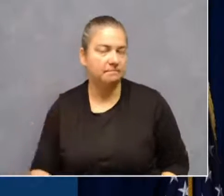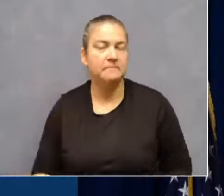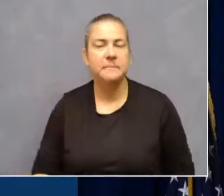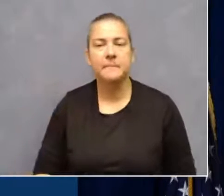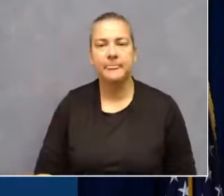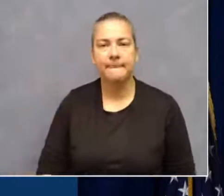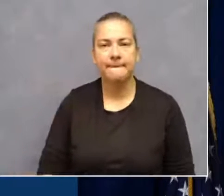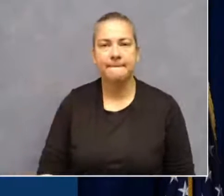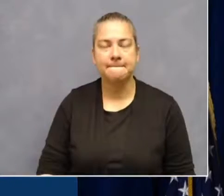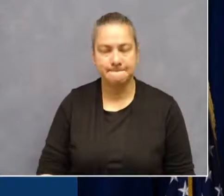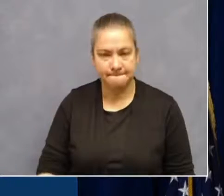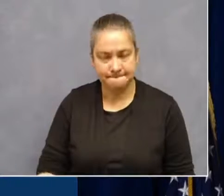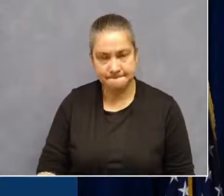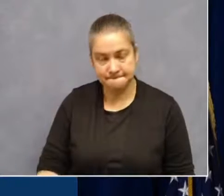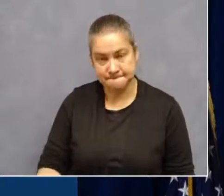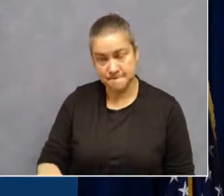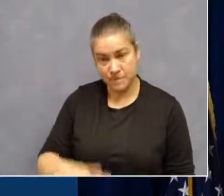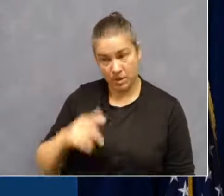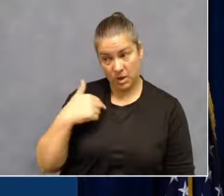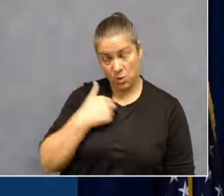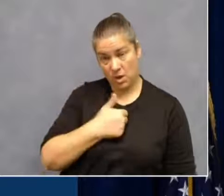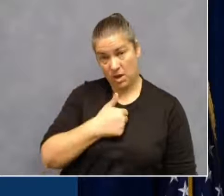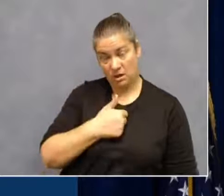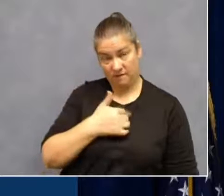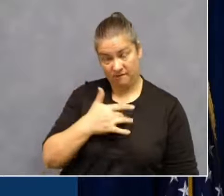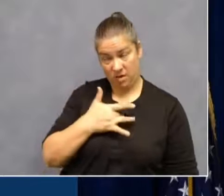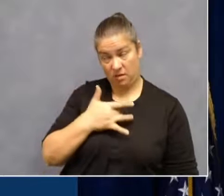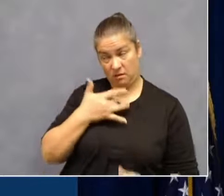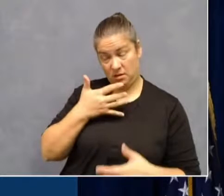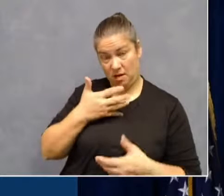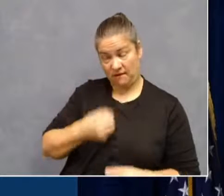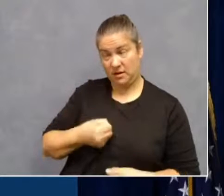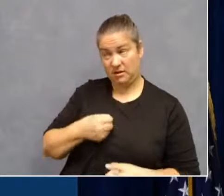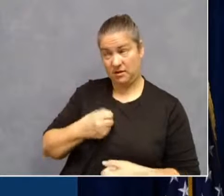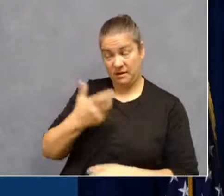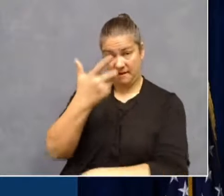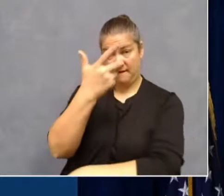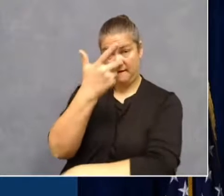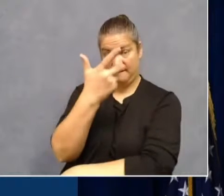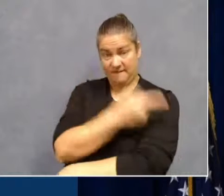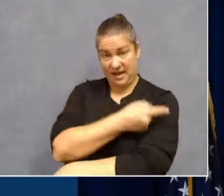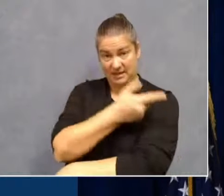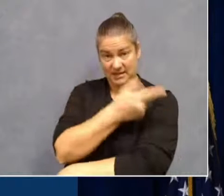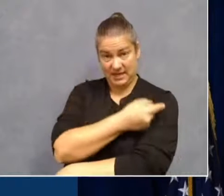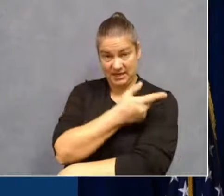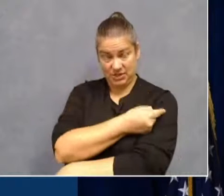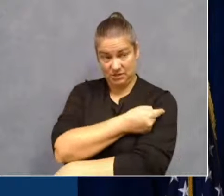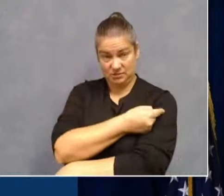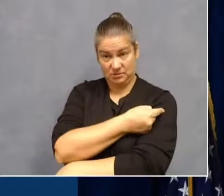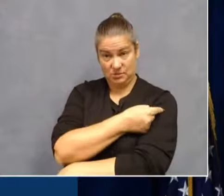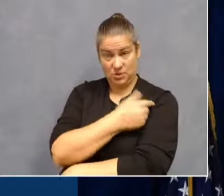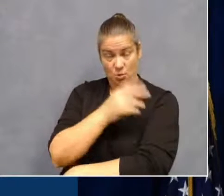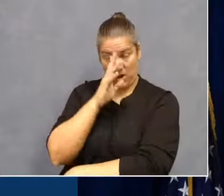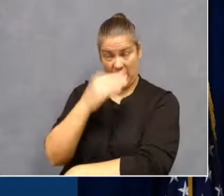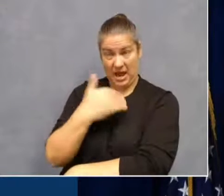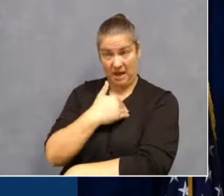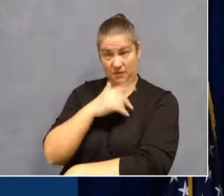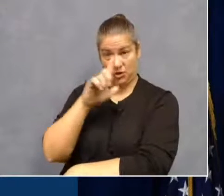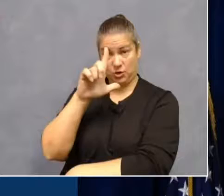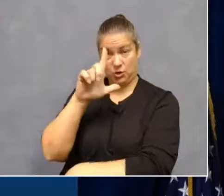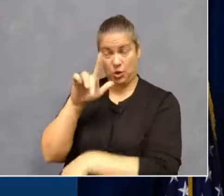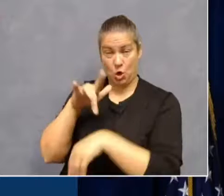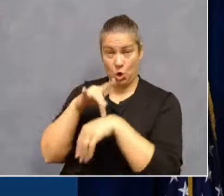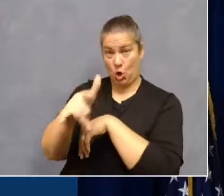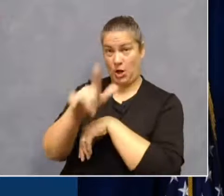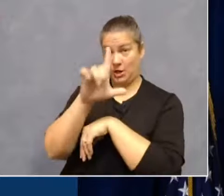How confident are we that actual vaccines will be under vaccinations in early 2021? I am very